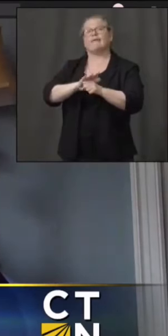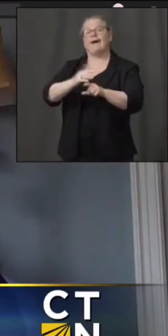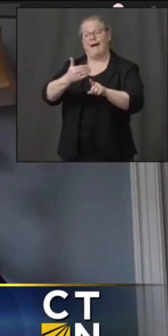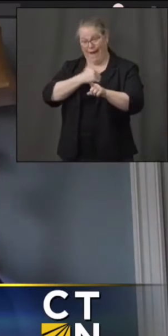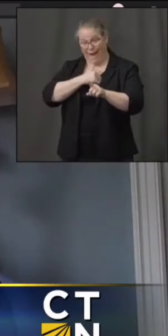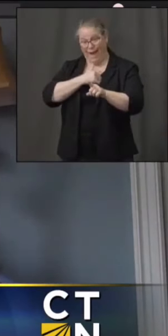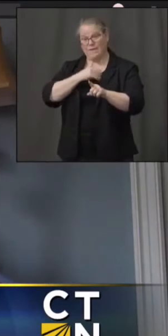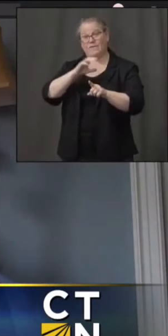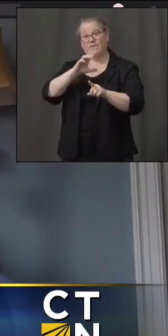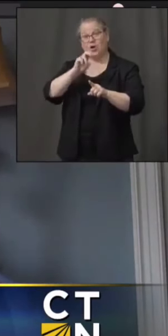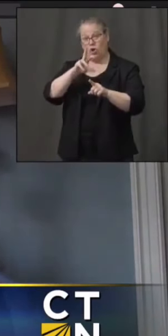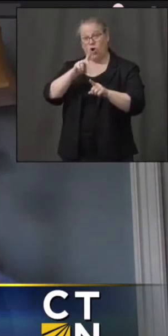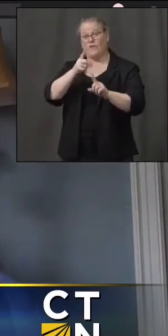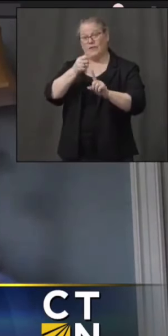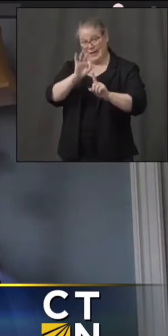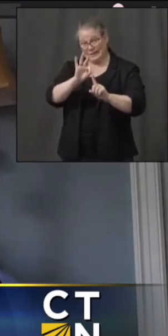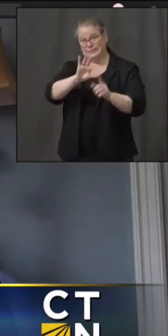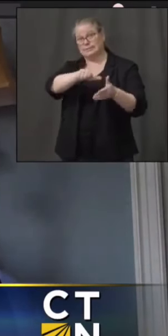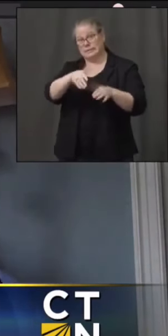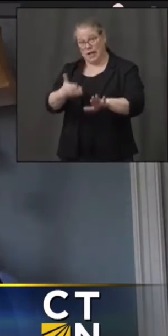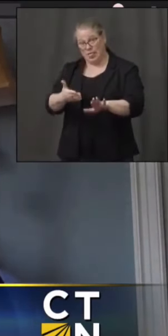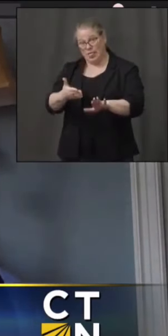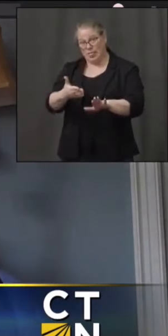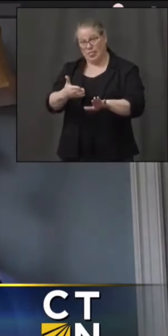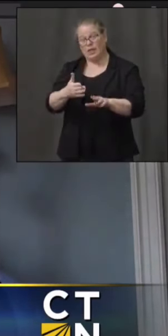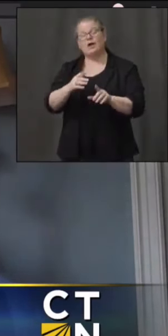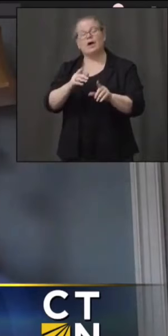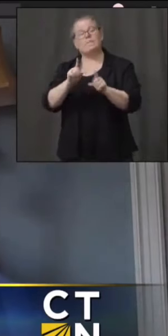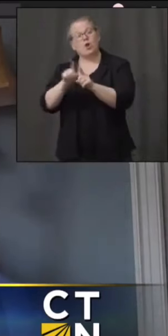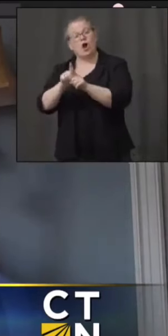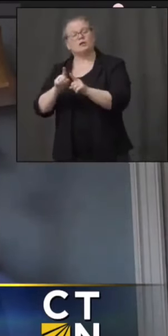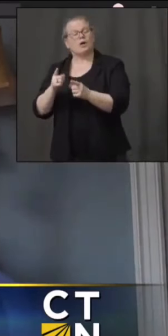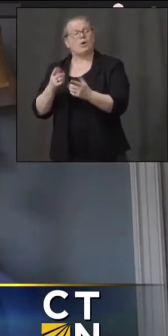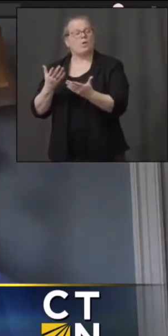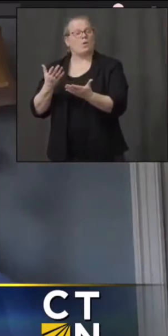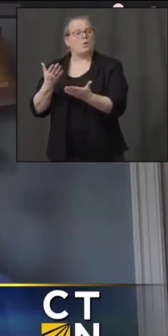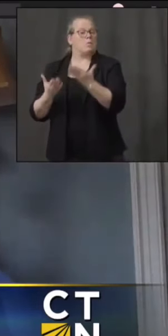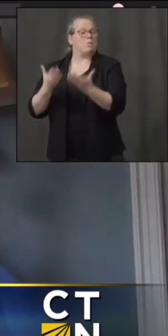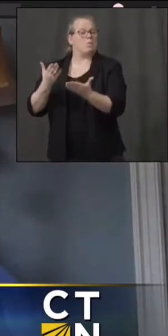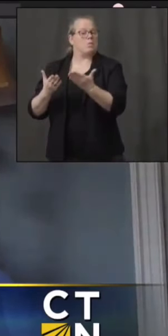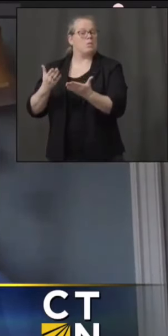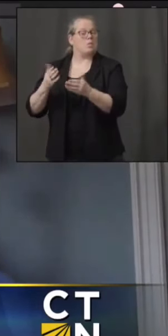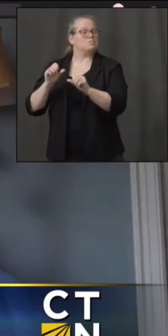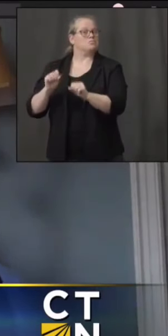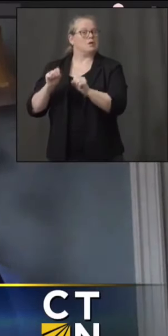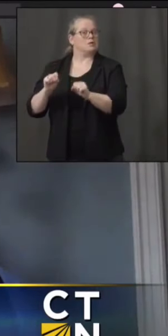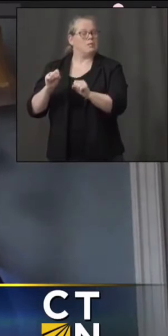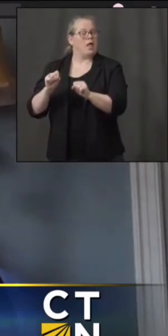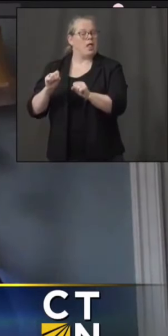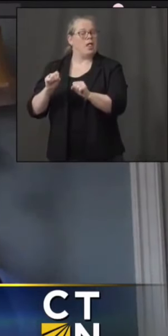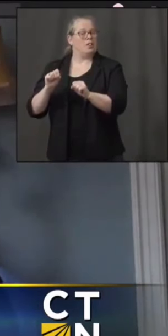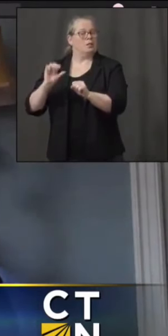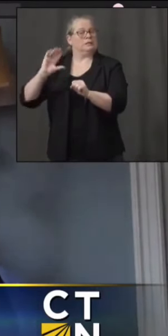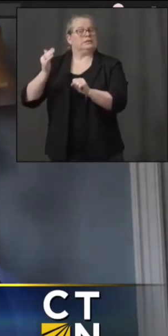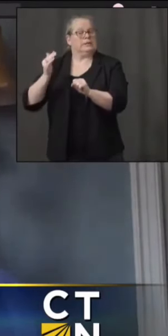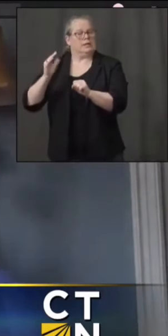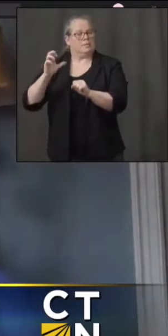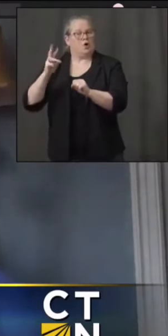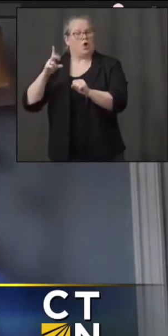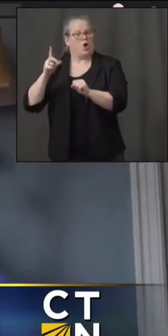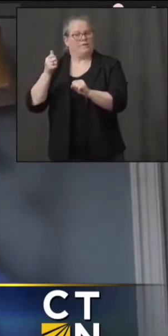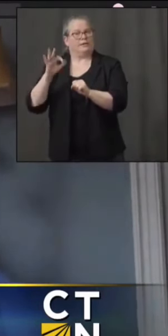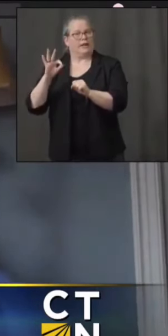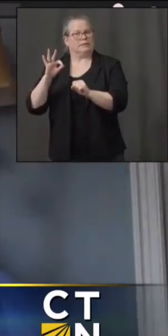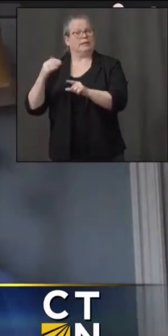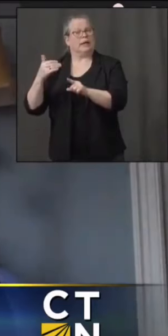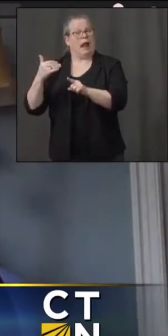but we also include probable COVID-19 associated deaths. That second